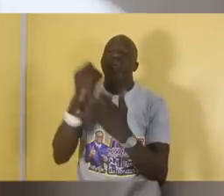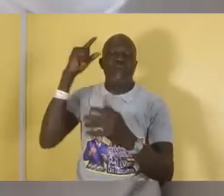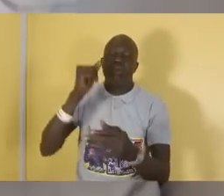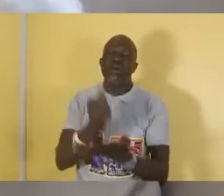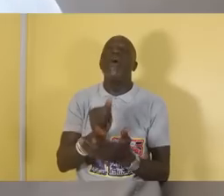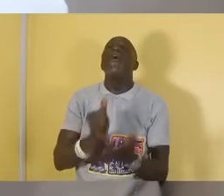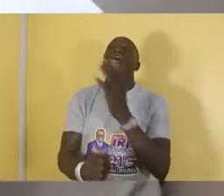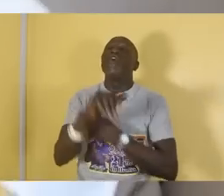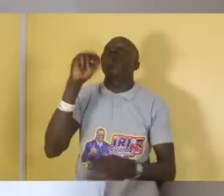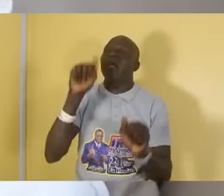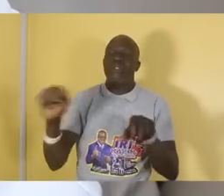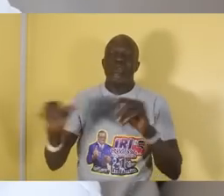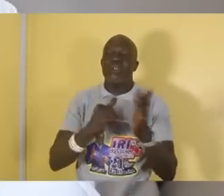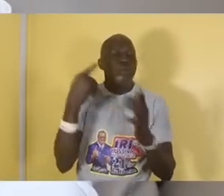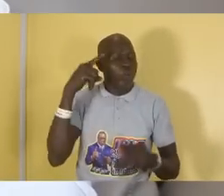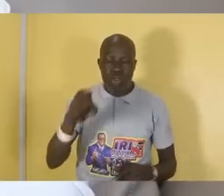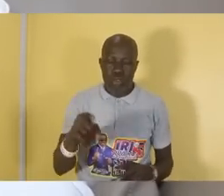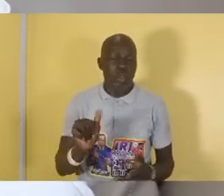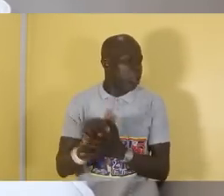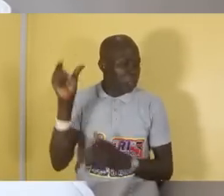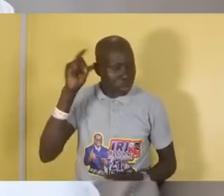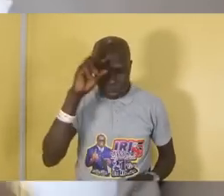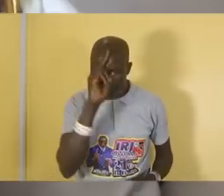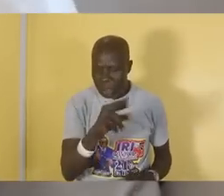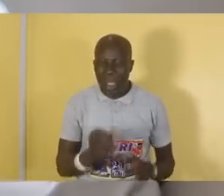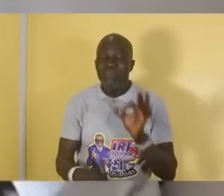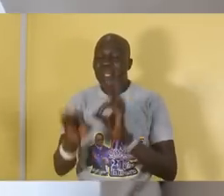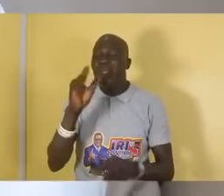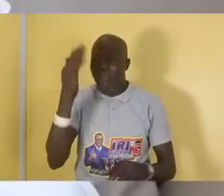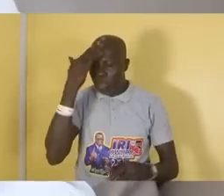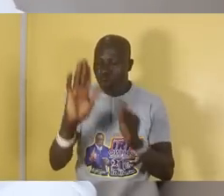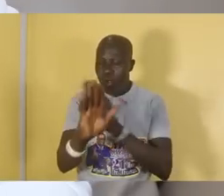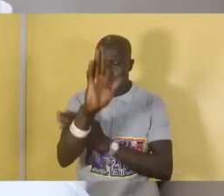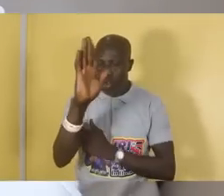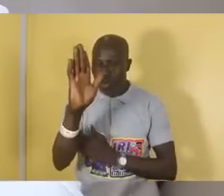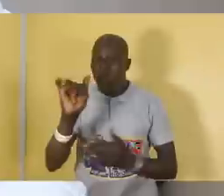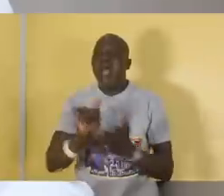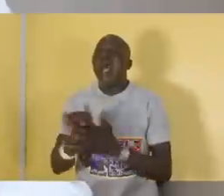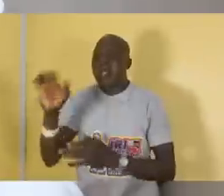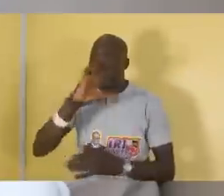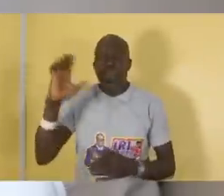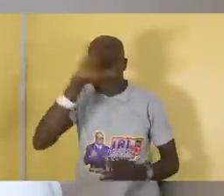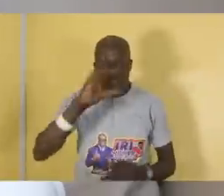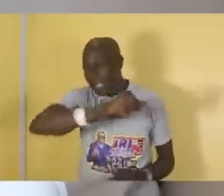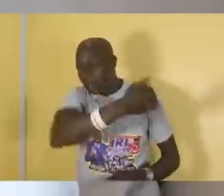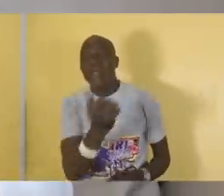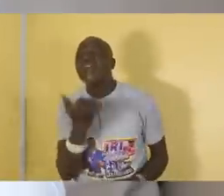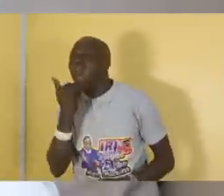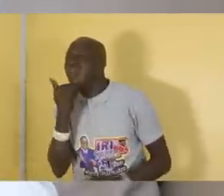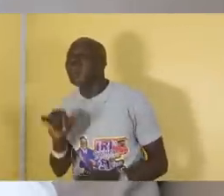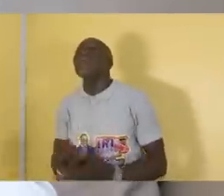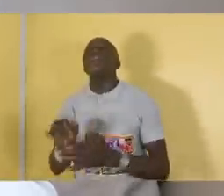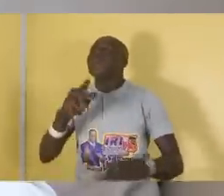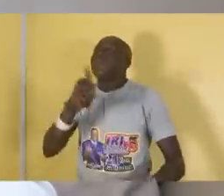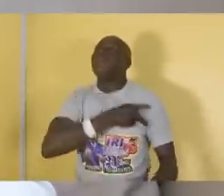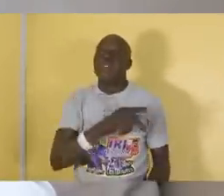God. It's God that can do it for you. This is God. If you know God, while you are still seeking for